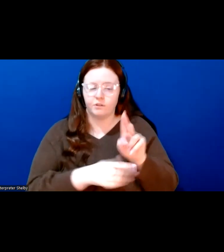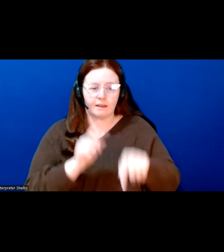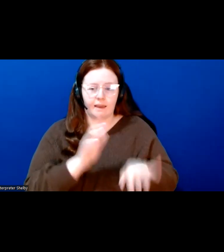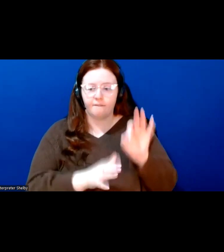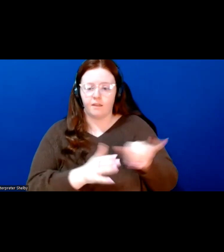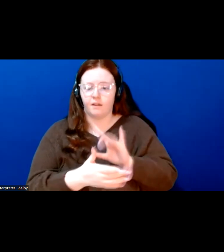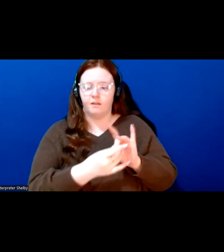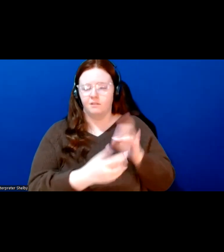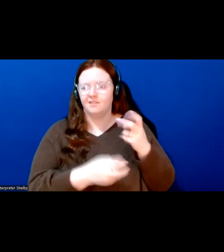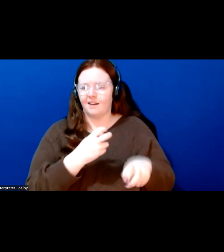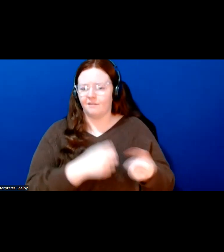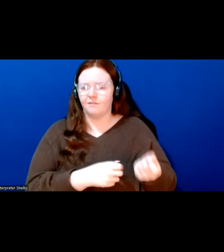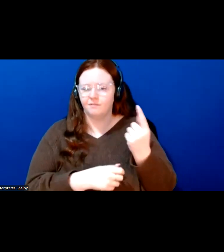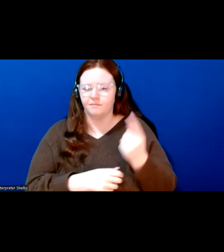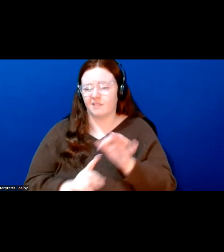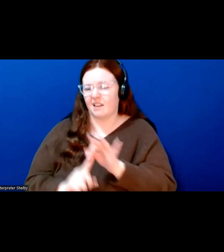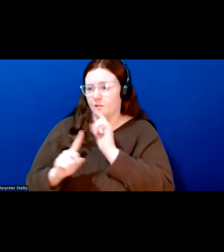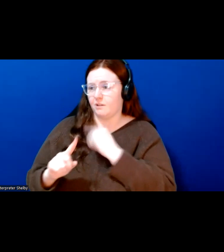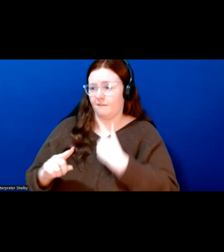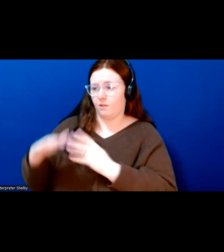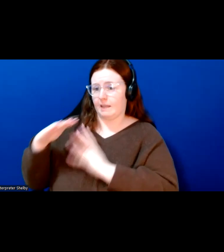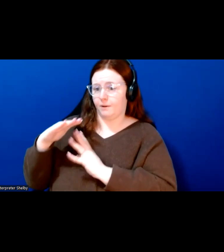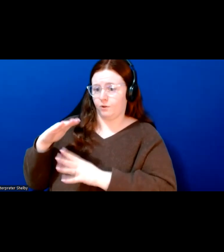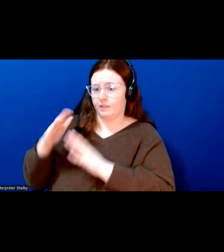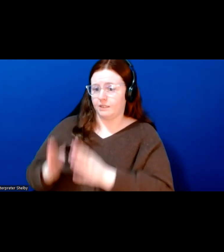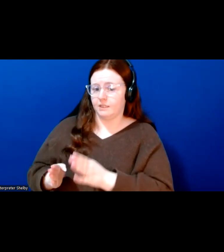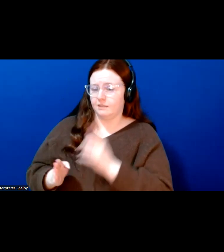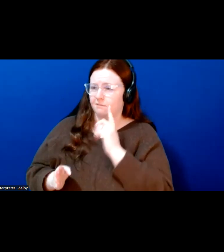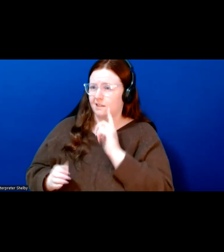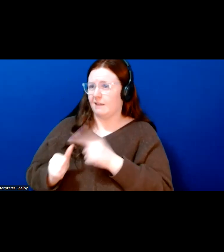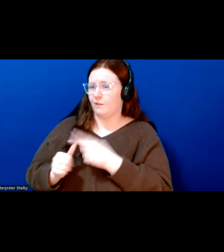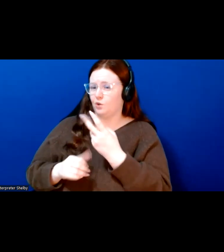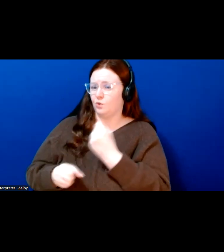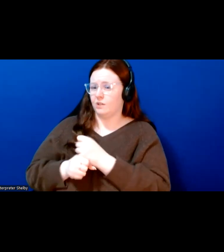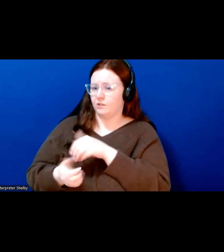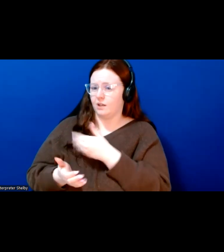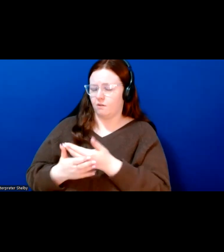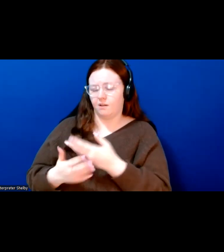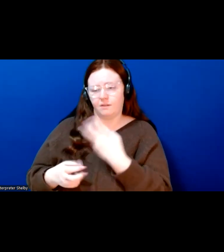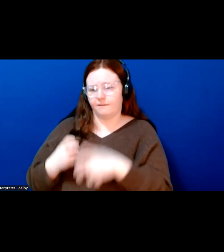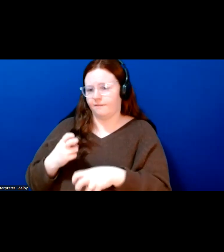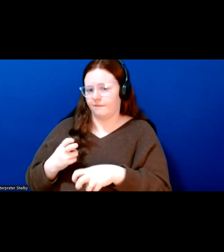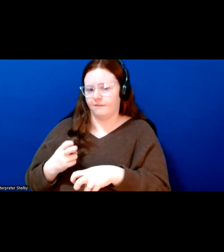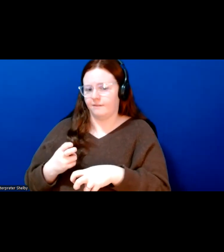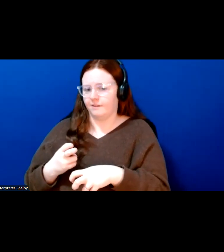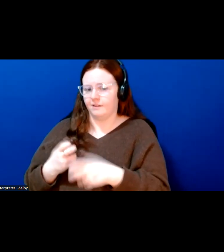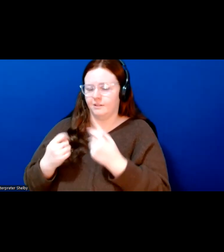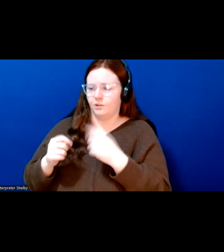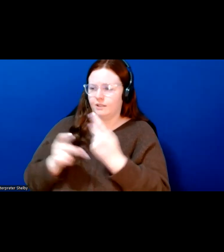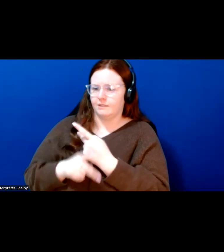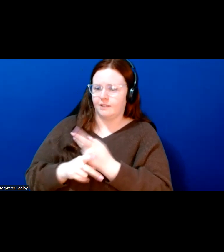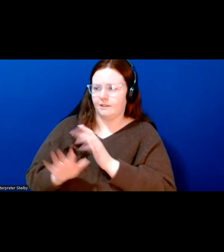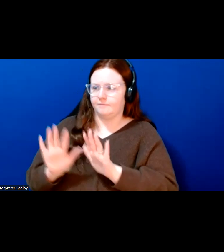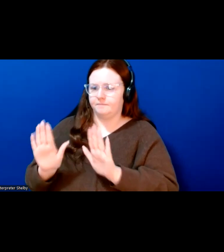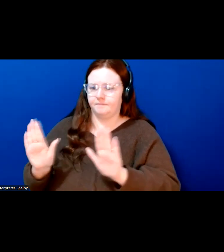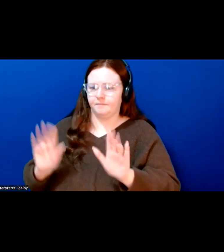harder. Especially as an immigrant, I would say the first solid 2 years, it was very hard to get a sense of where to